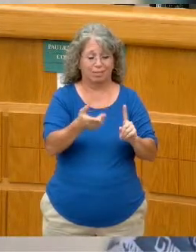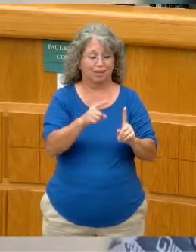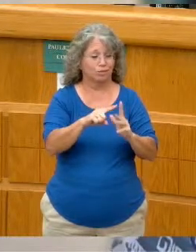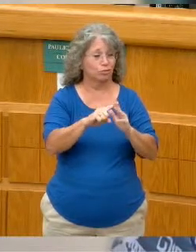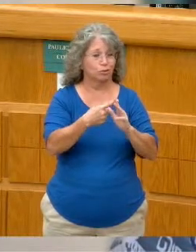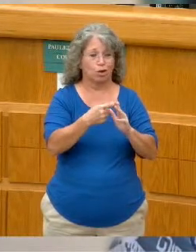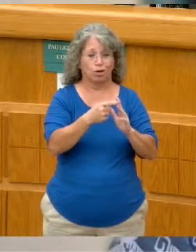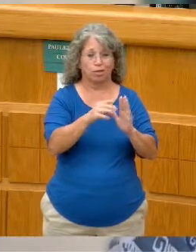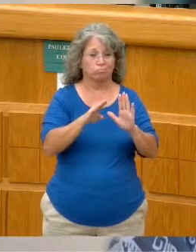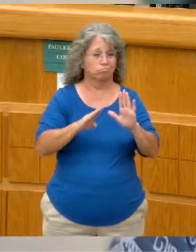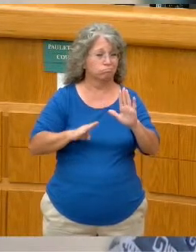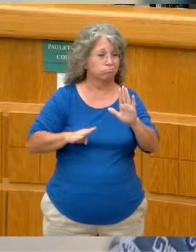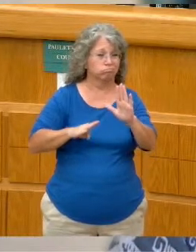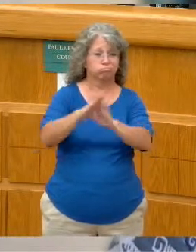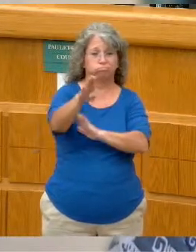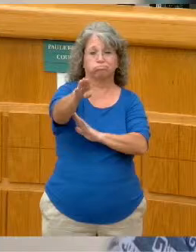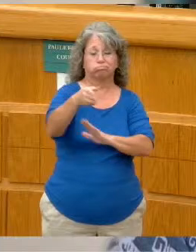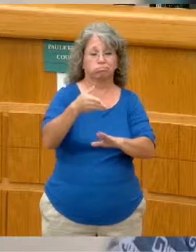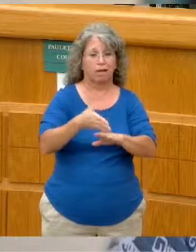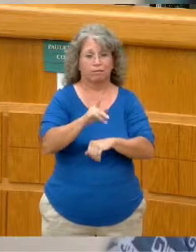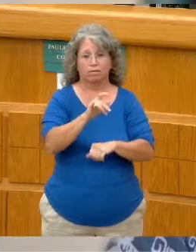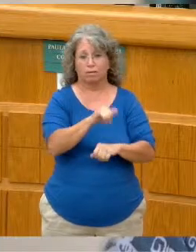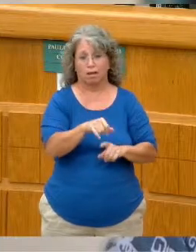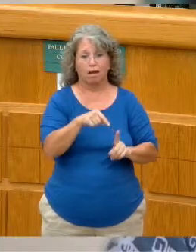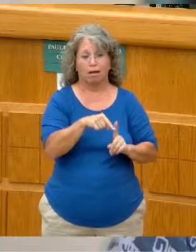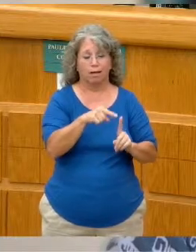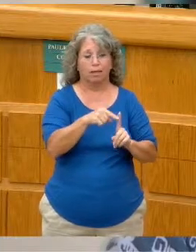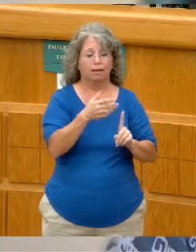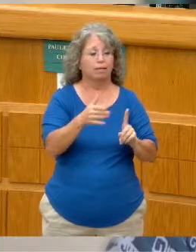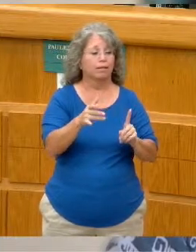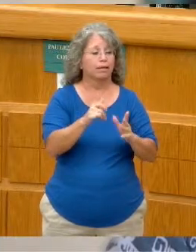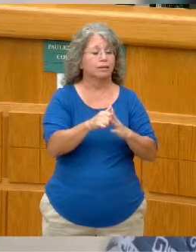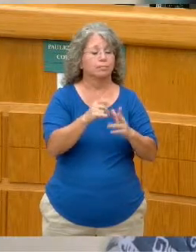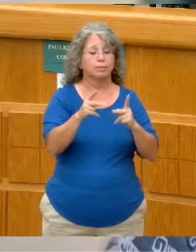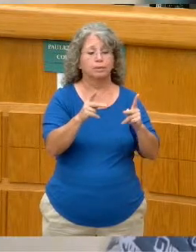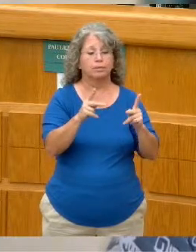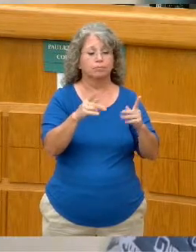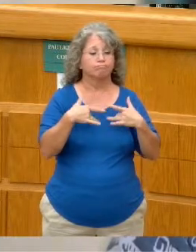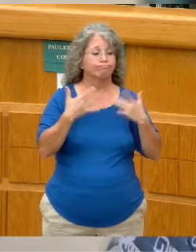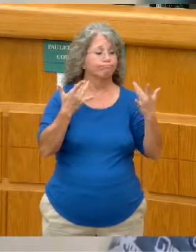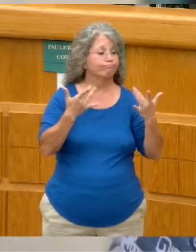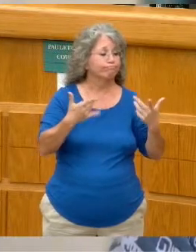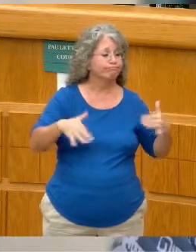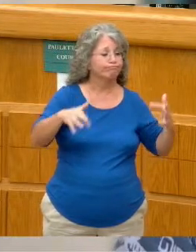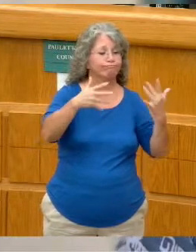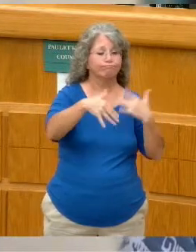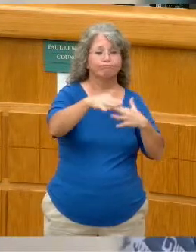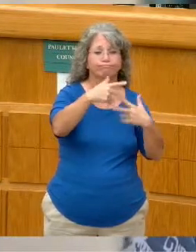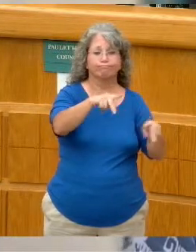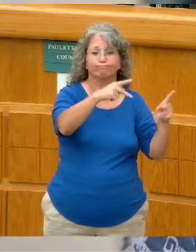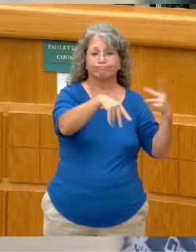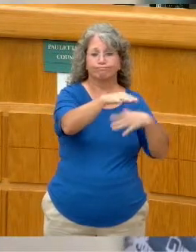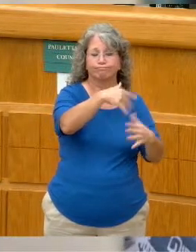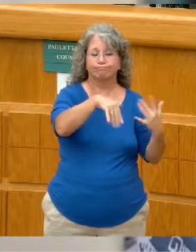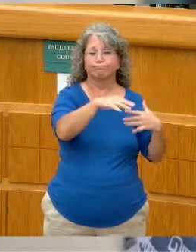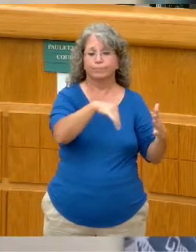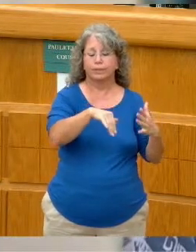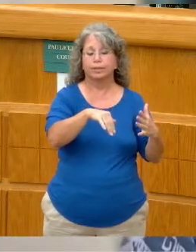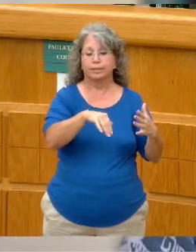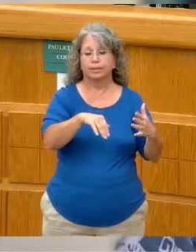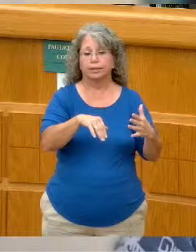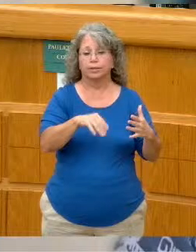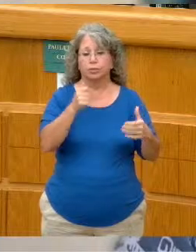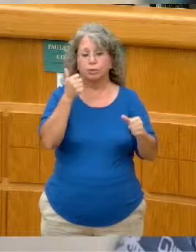on that weekend, it's not a coincidence that 2 weeks later, remember what we do today usually shows